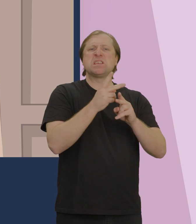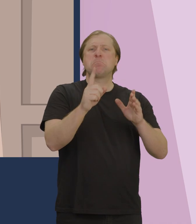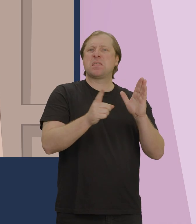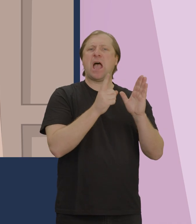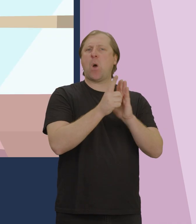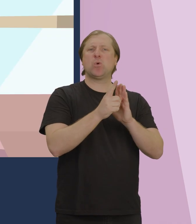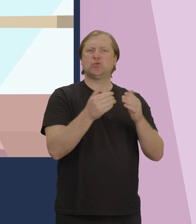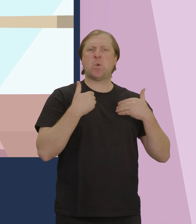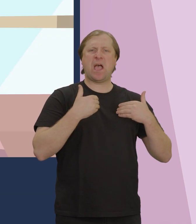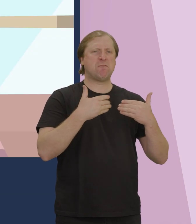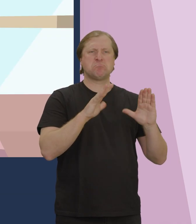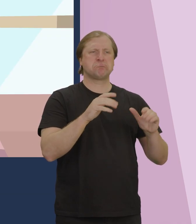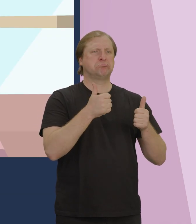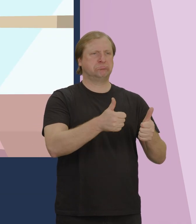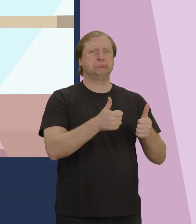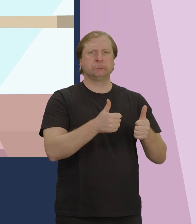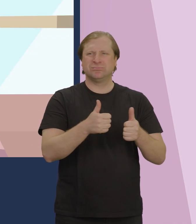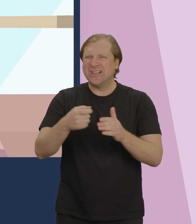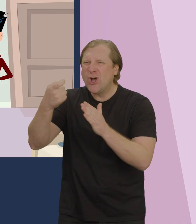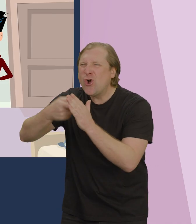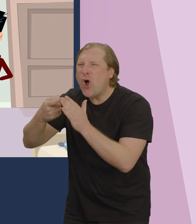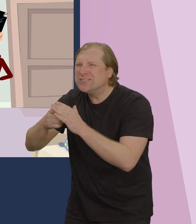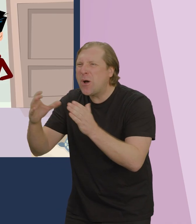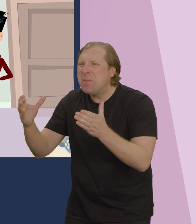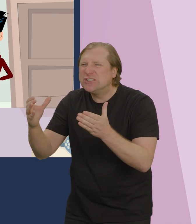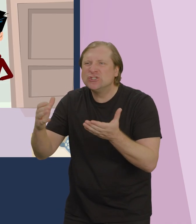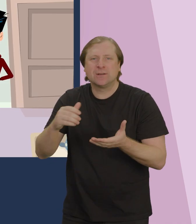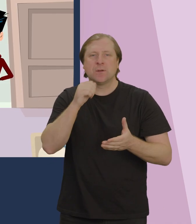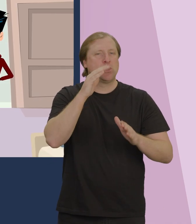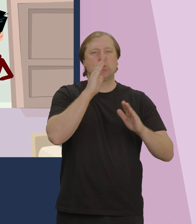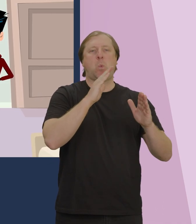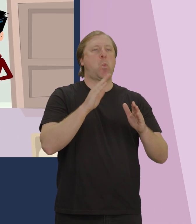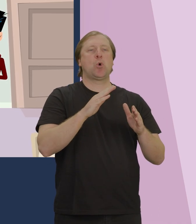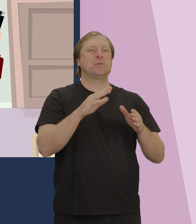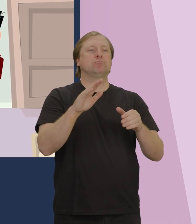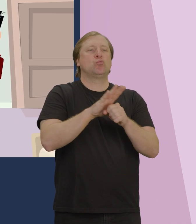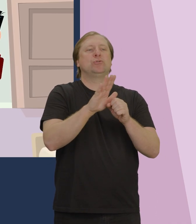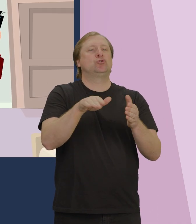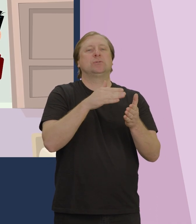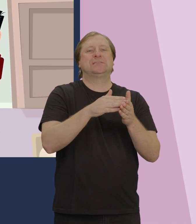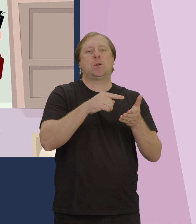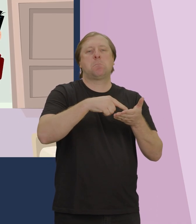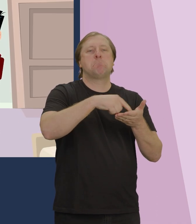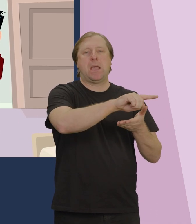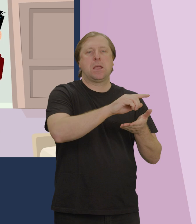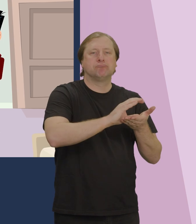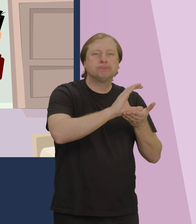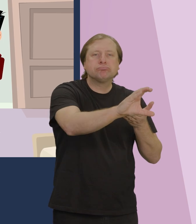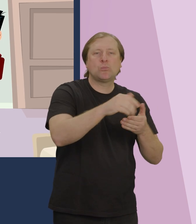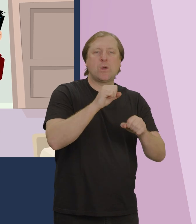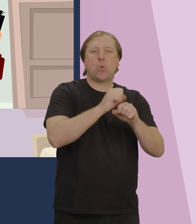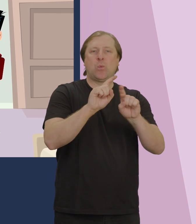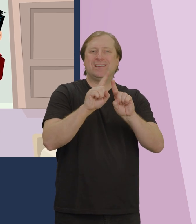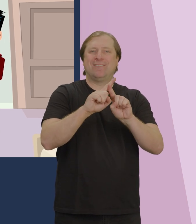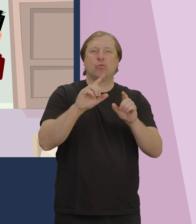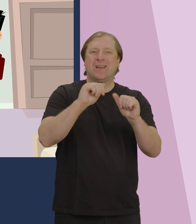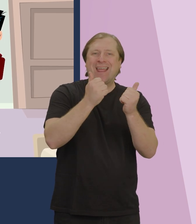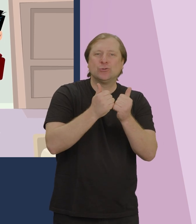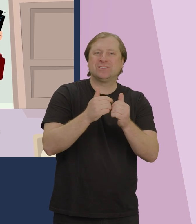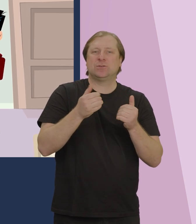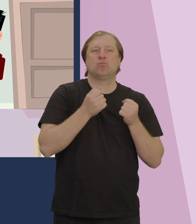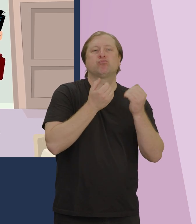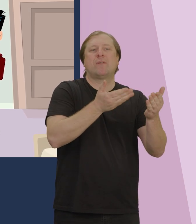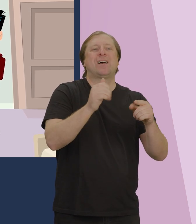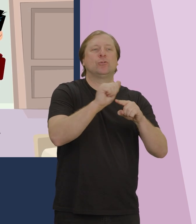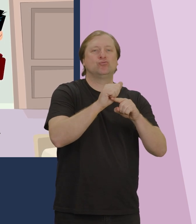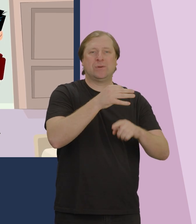you already have. How much is that? Don't worry, it's covered by the Regional Center. We work with agencies that provide trained staff.